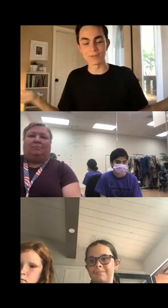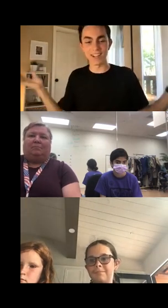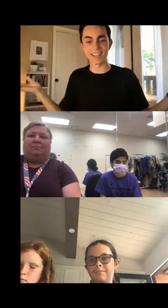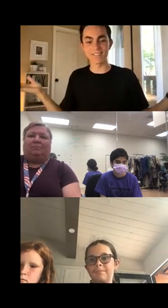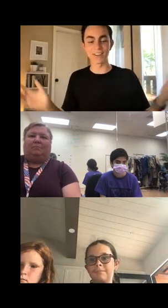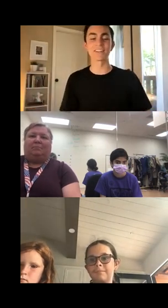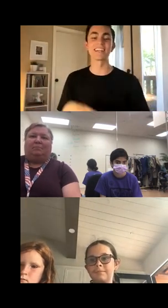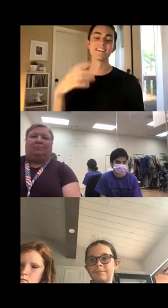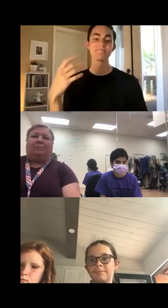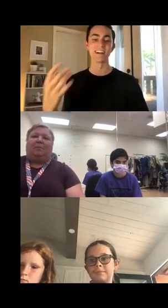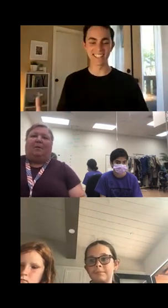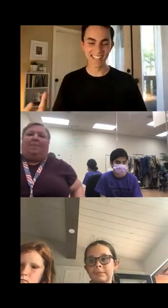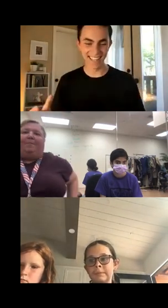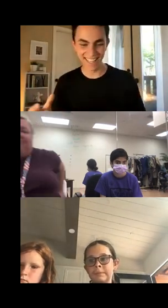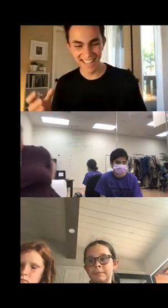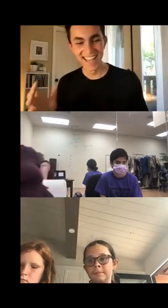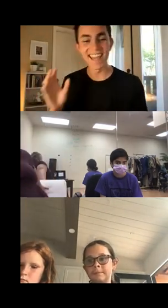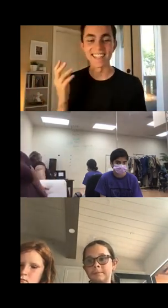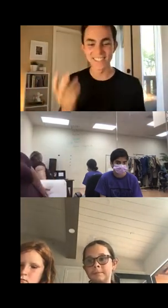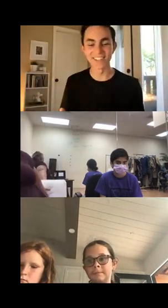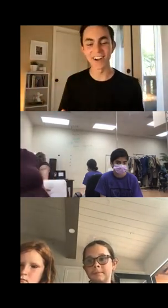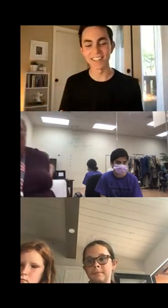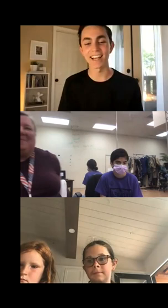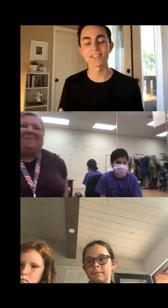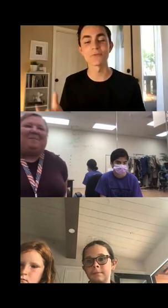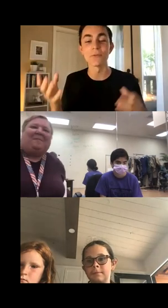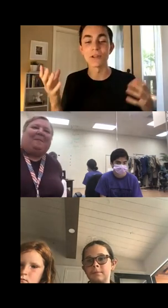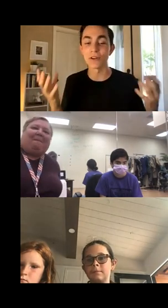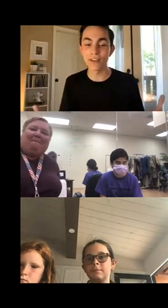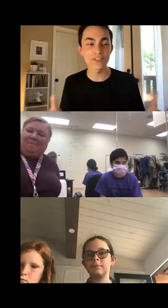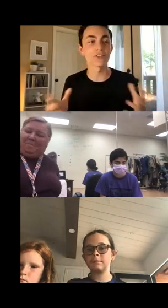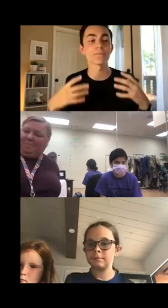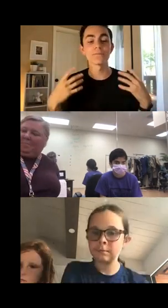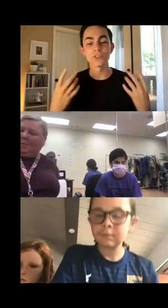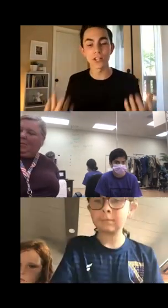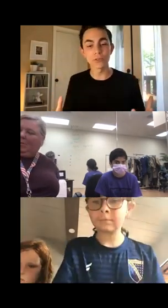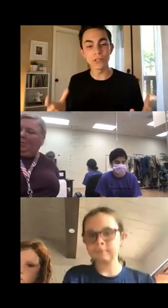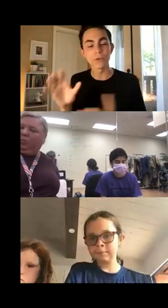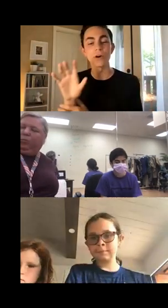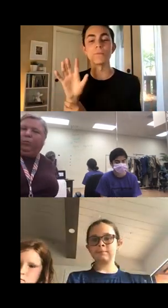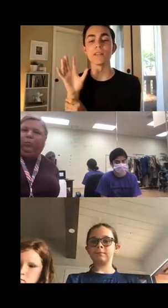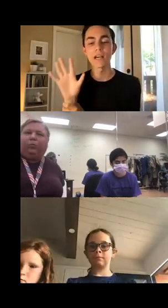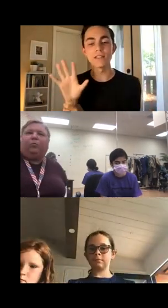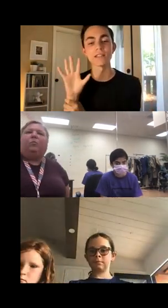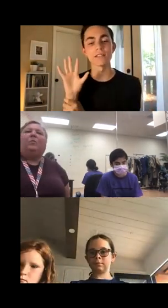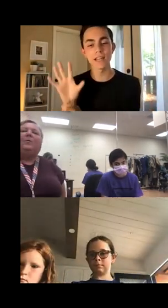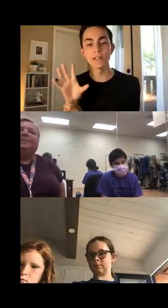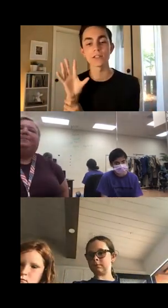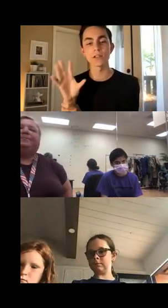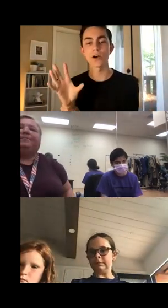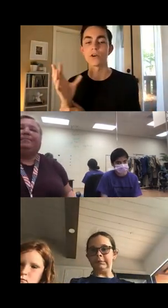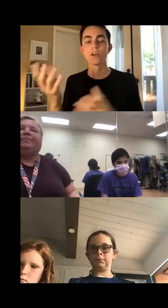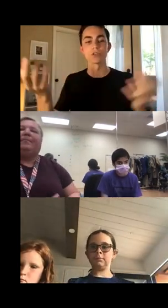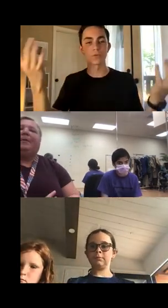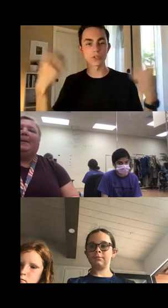stage were talking very quickly. But in certain contexts, we want to go faster. Generally, we want to be nice and steady